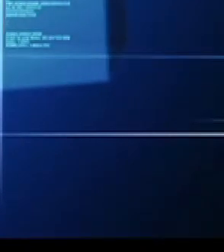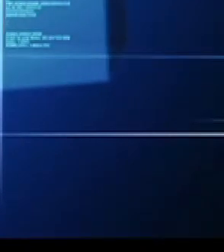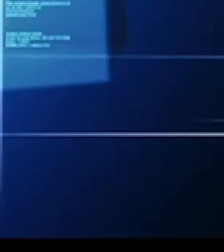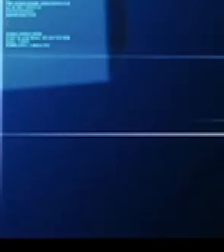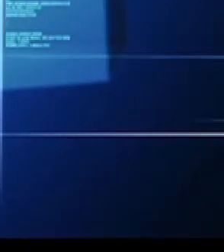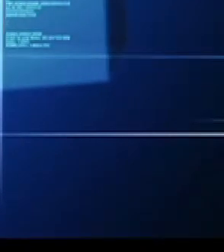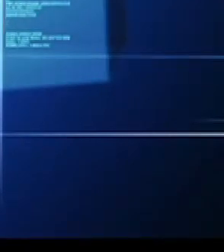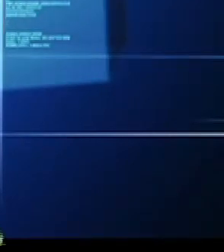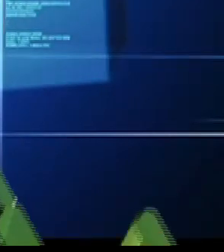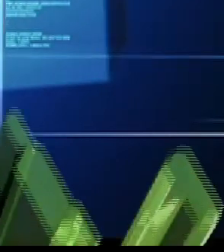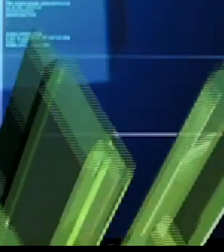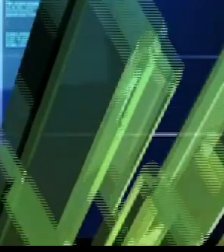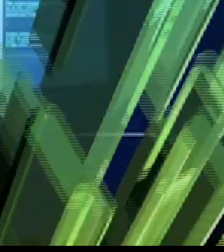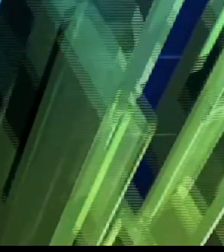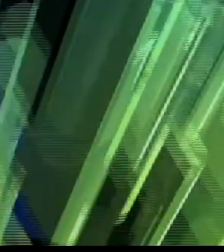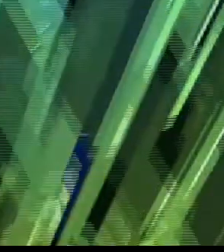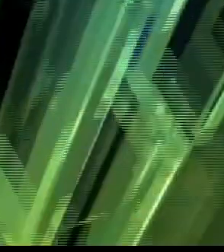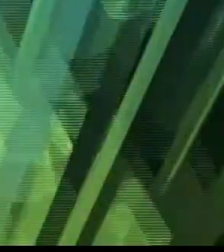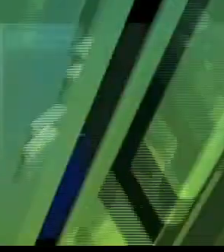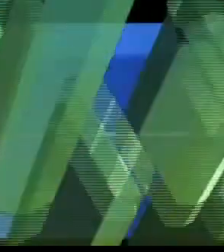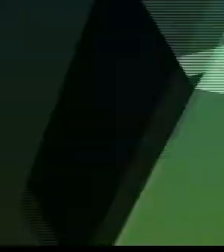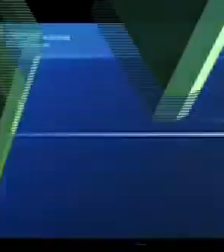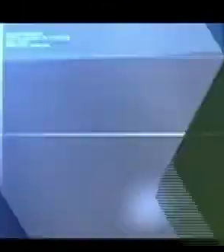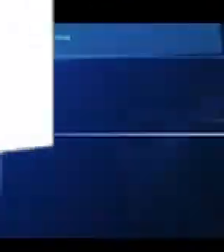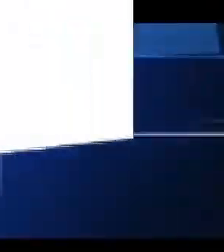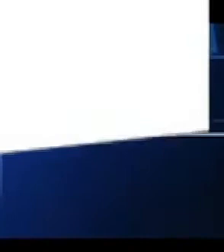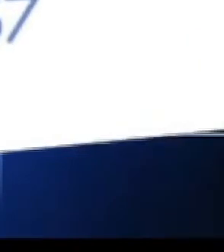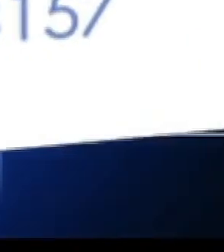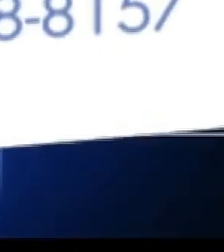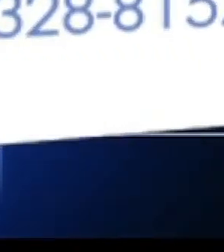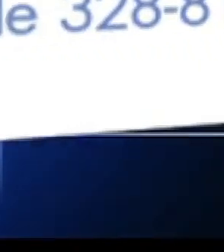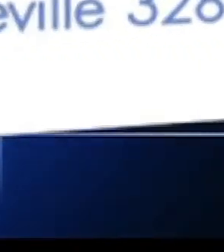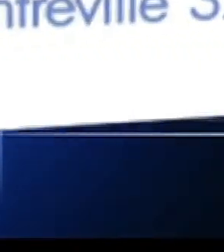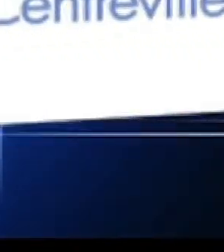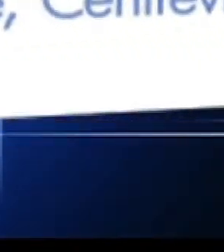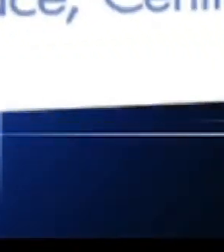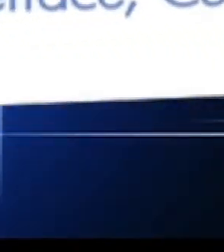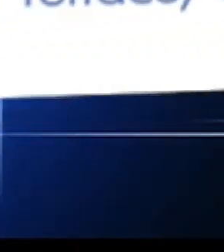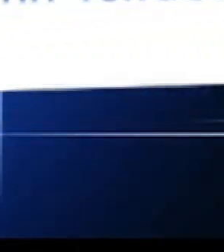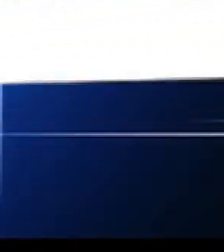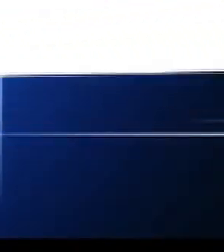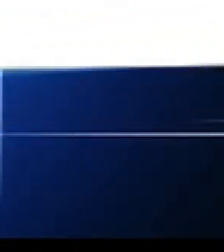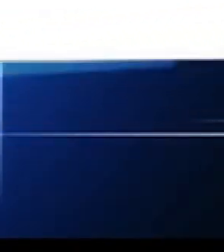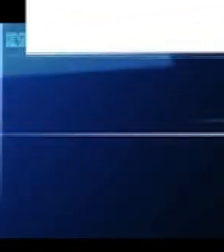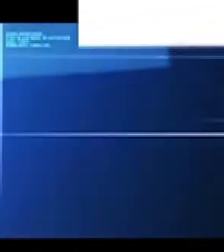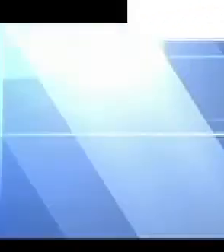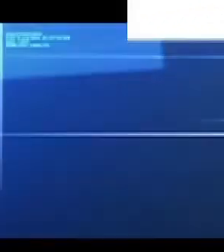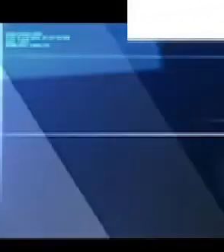This is ZNS Total Sports, brought to you by 4th Terrace Diagnostic Center.